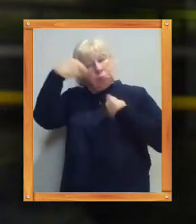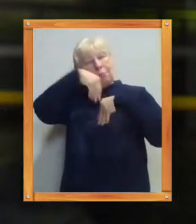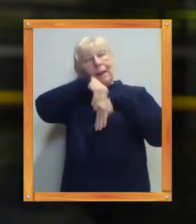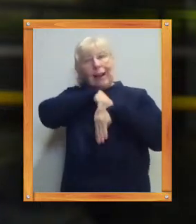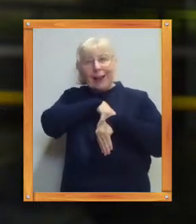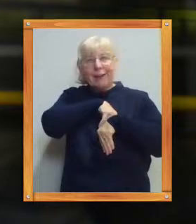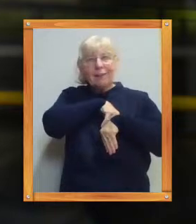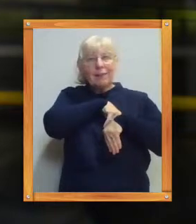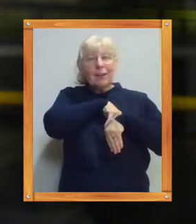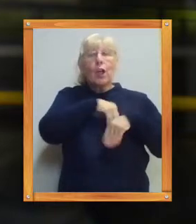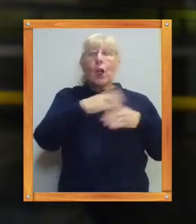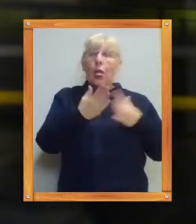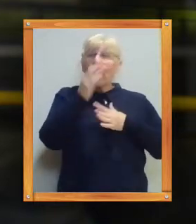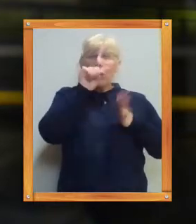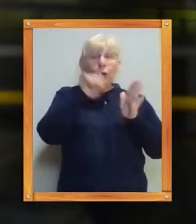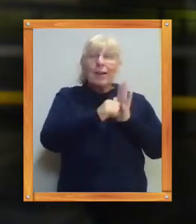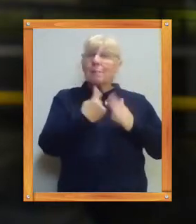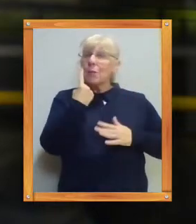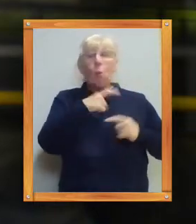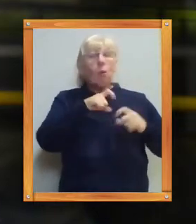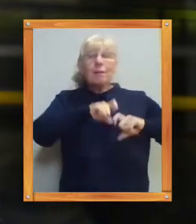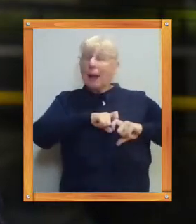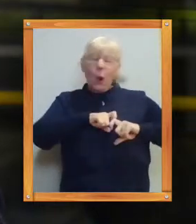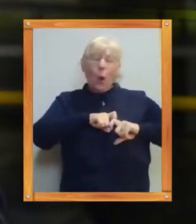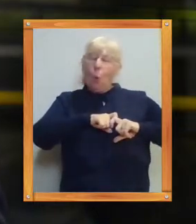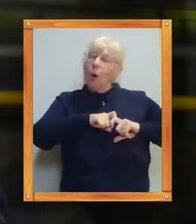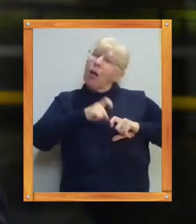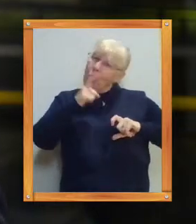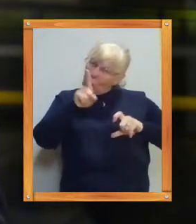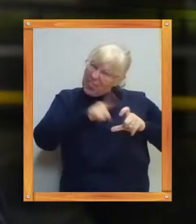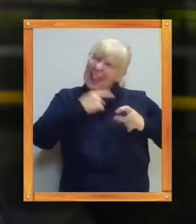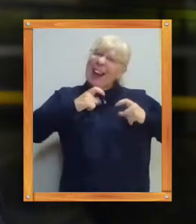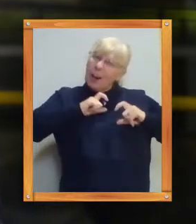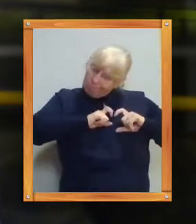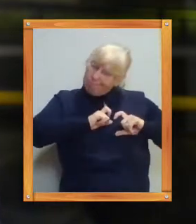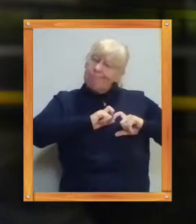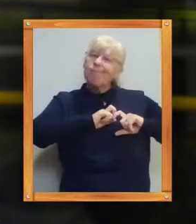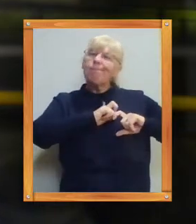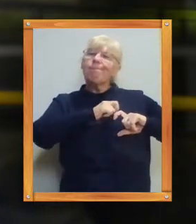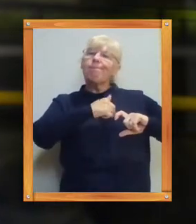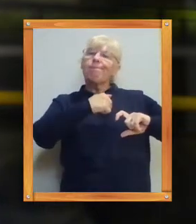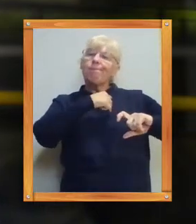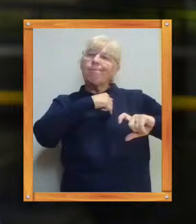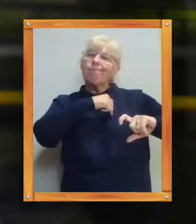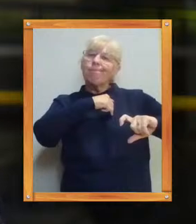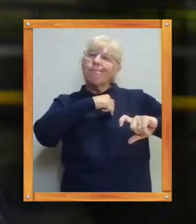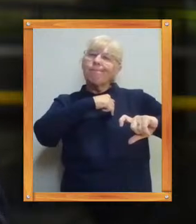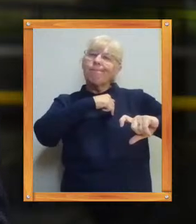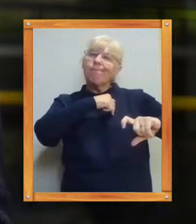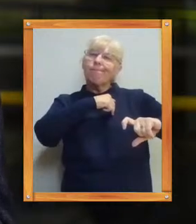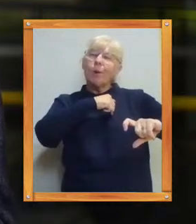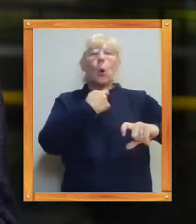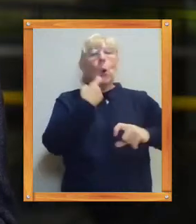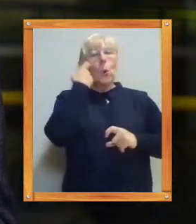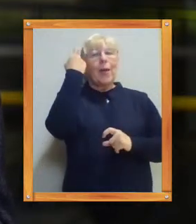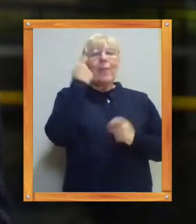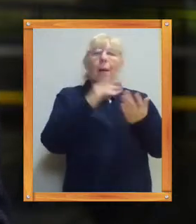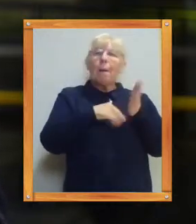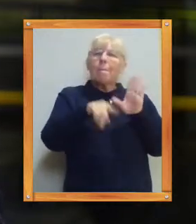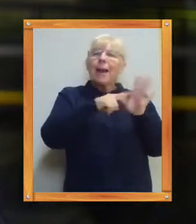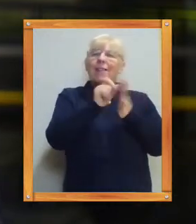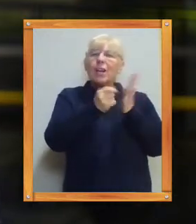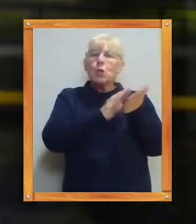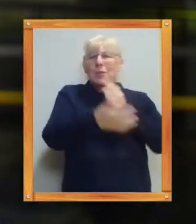the coming year. As we remember the poverty of Mary and Joseph, we remember those for whom Christmas